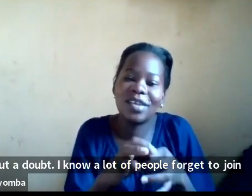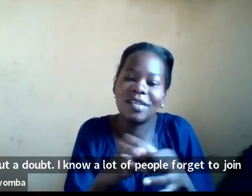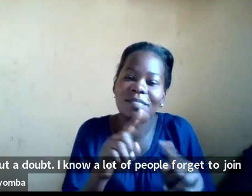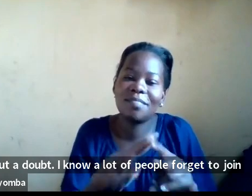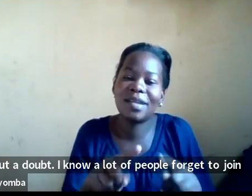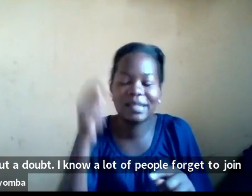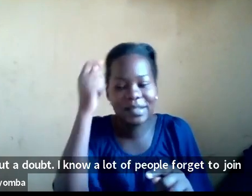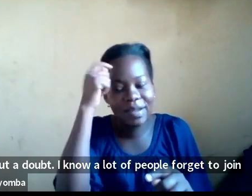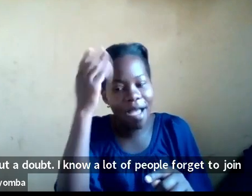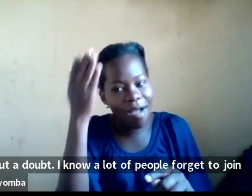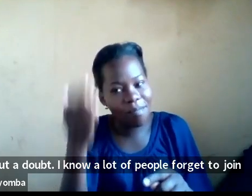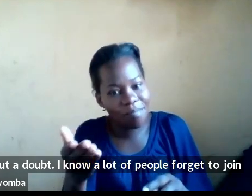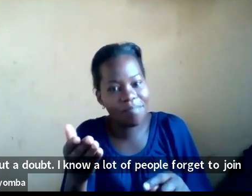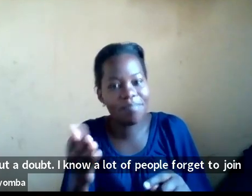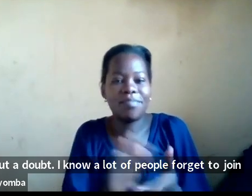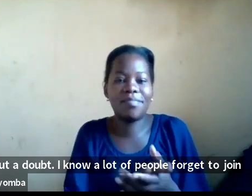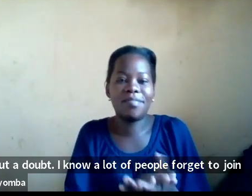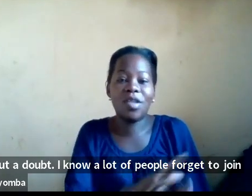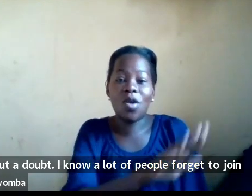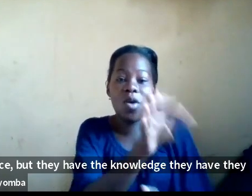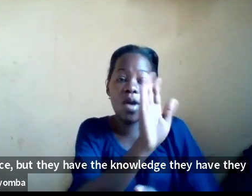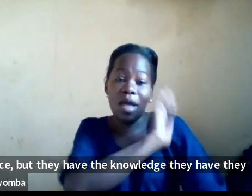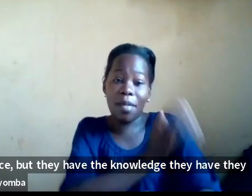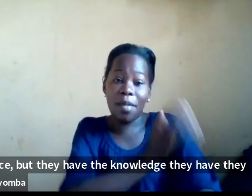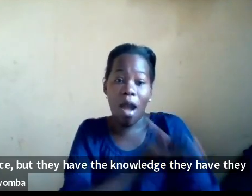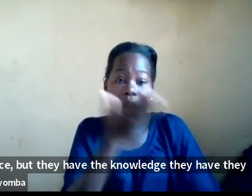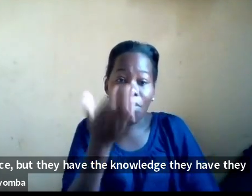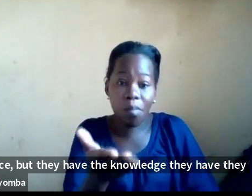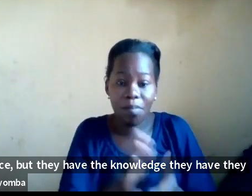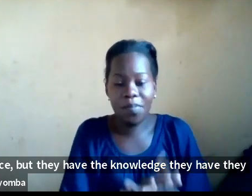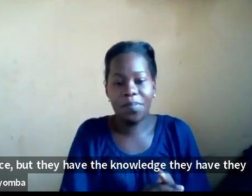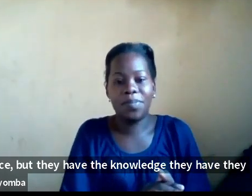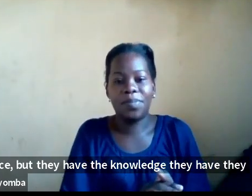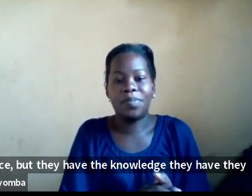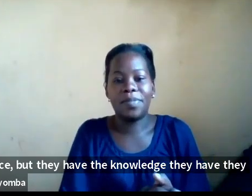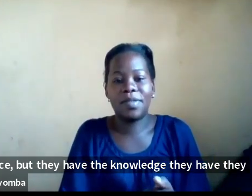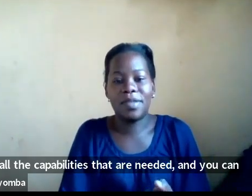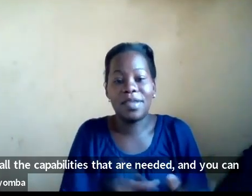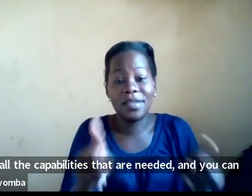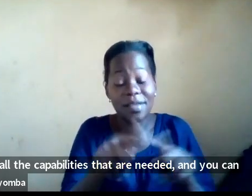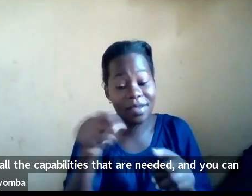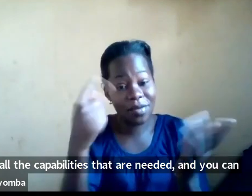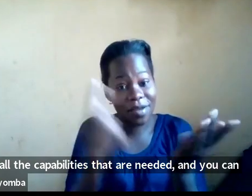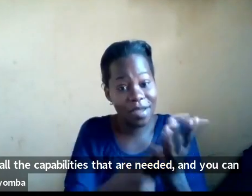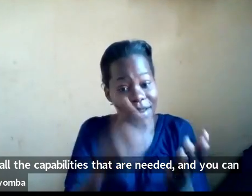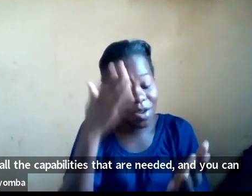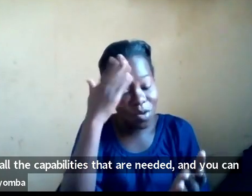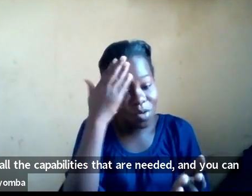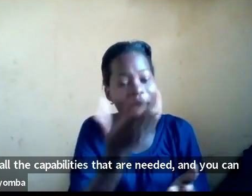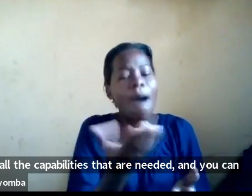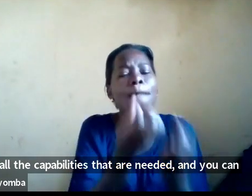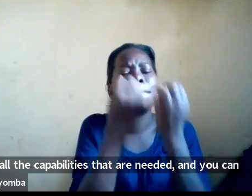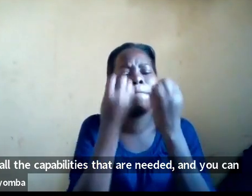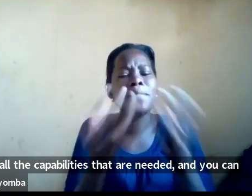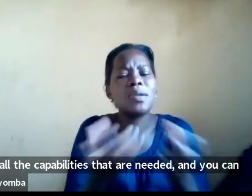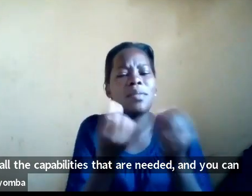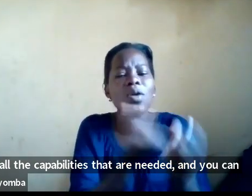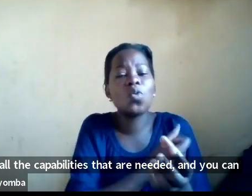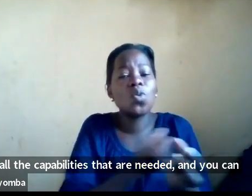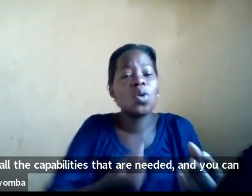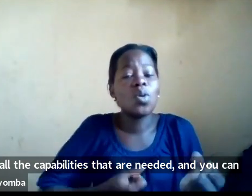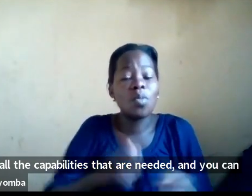knowledge, they have all the capabilities that are needed. And in Uganda, I know we have so many women entrepreneurs.